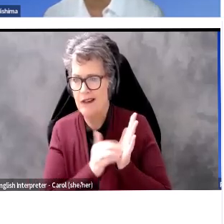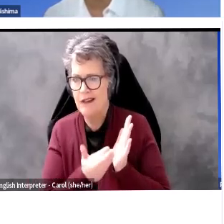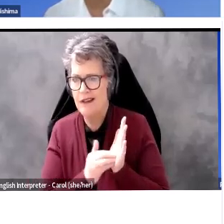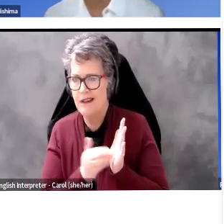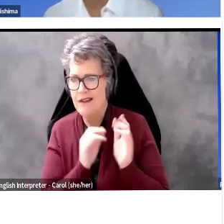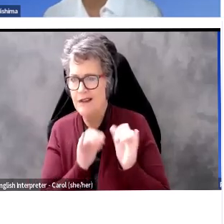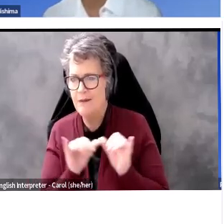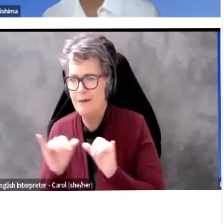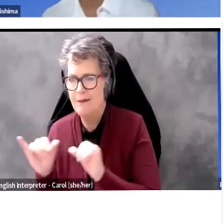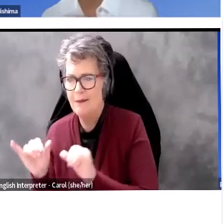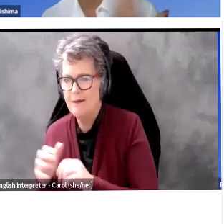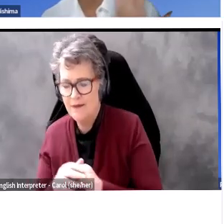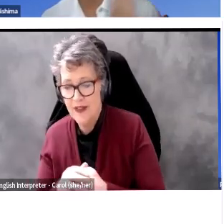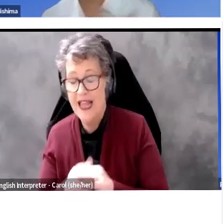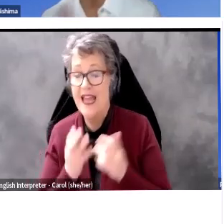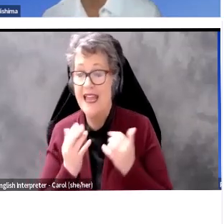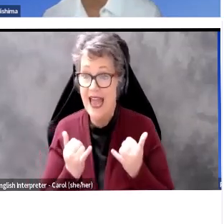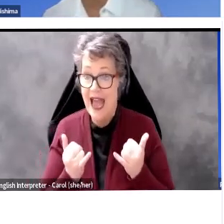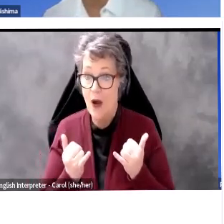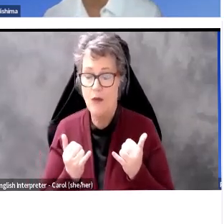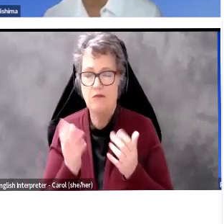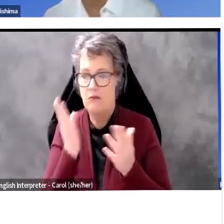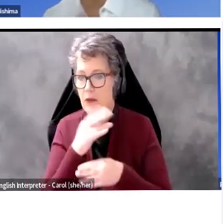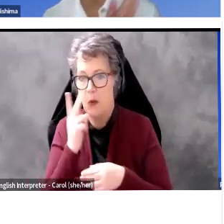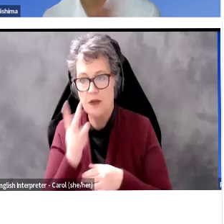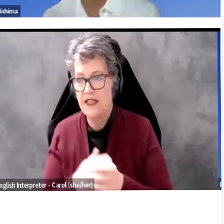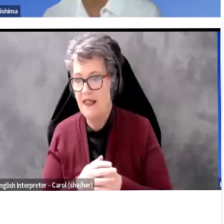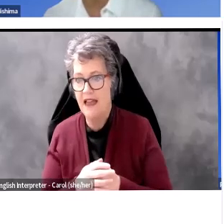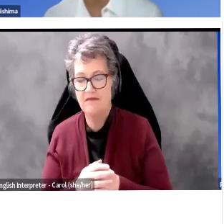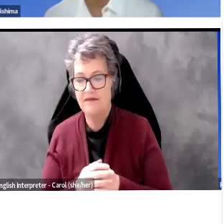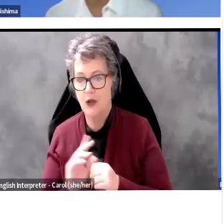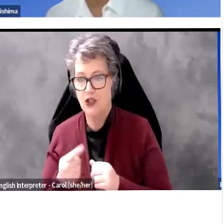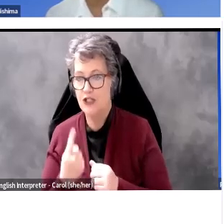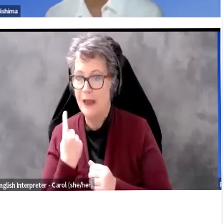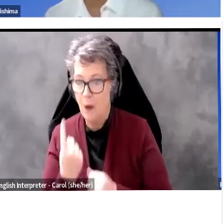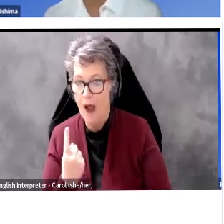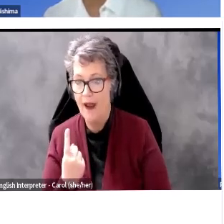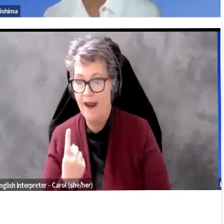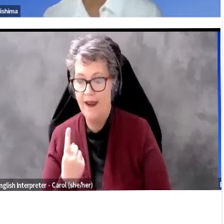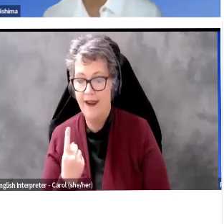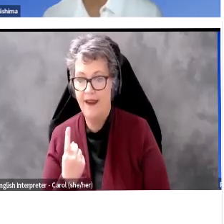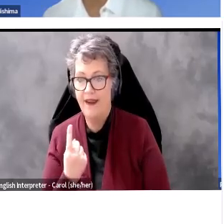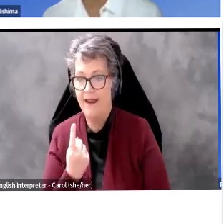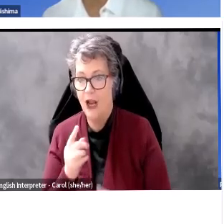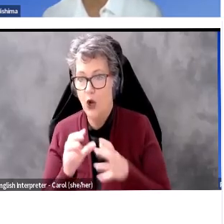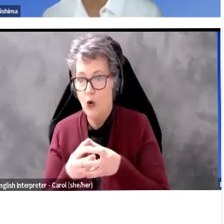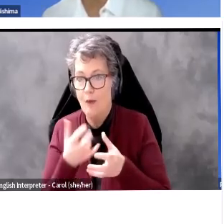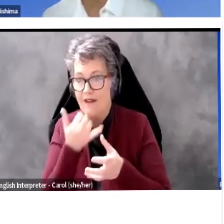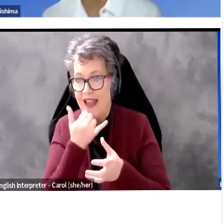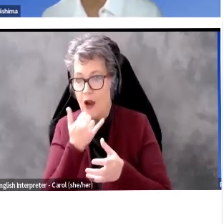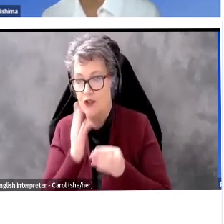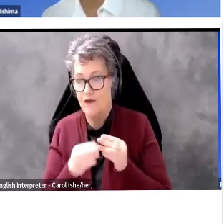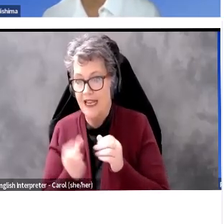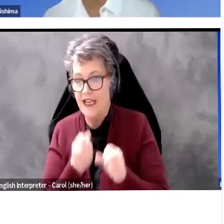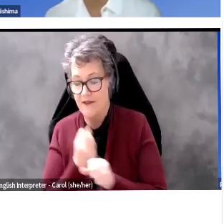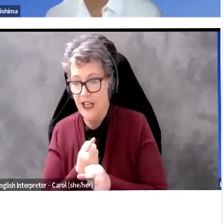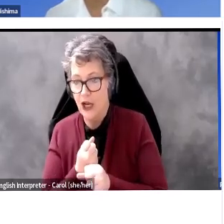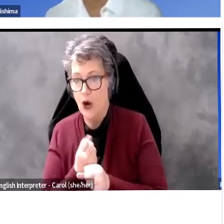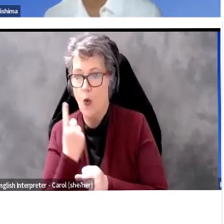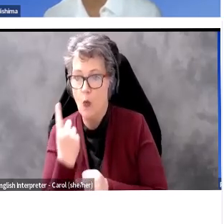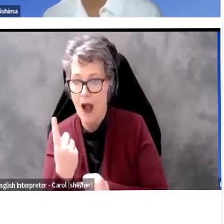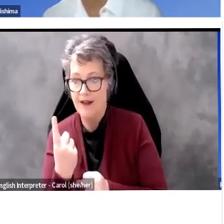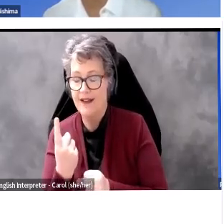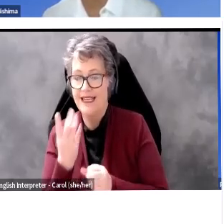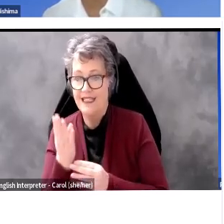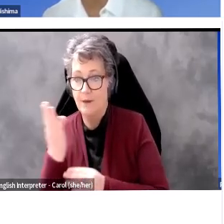each submission. Now you kind of won't see that. There'll just be one set of errors for the end of year 1 submission and